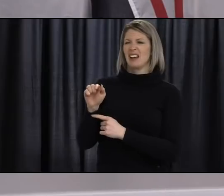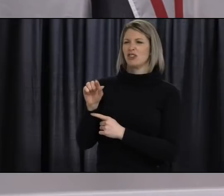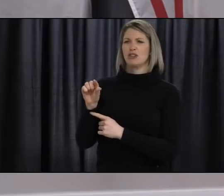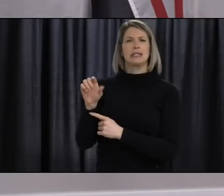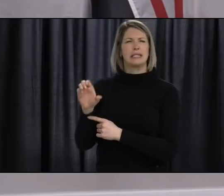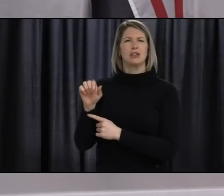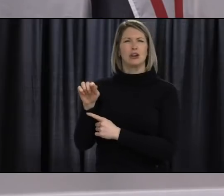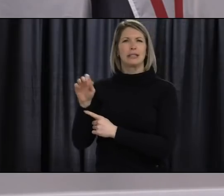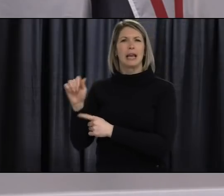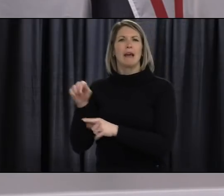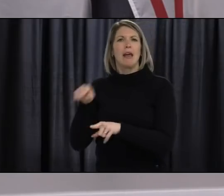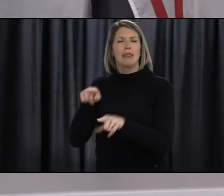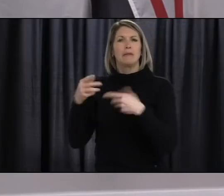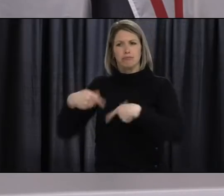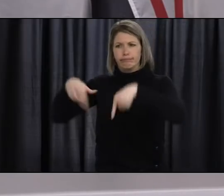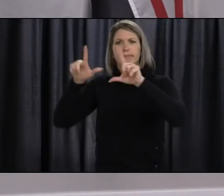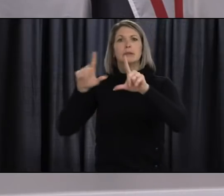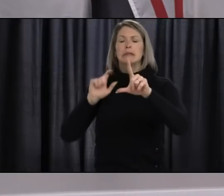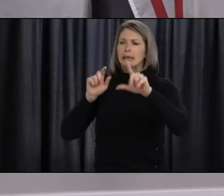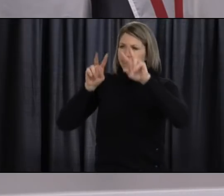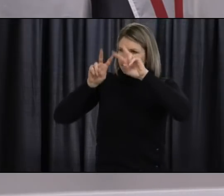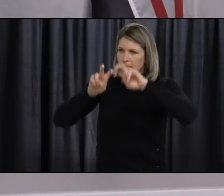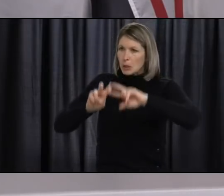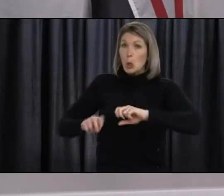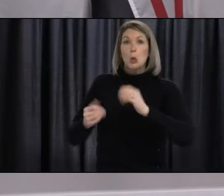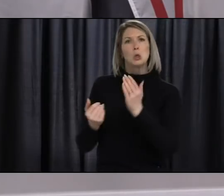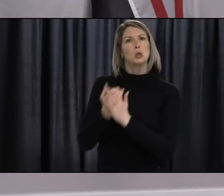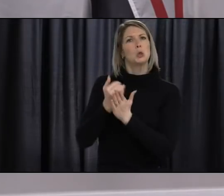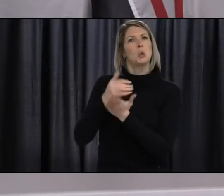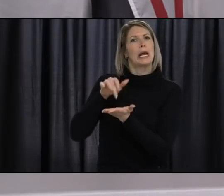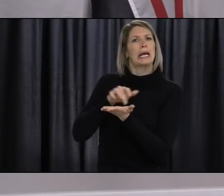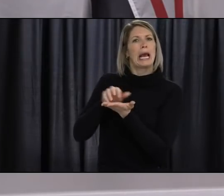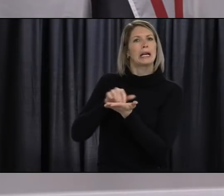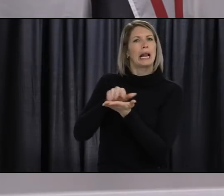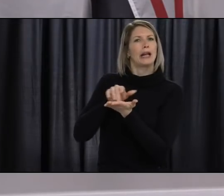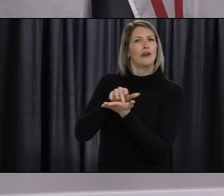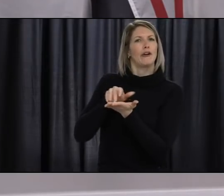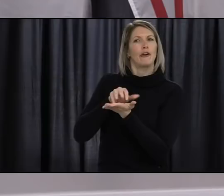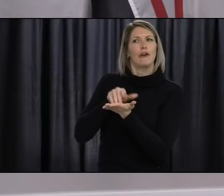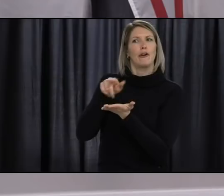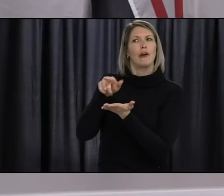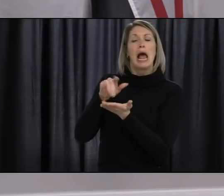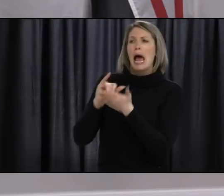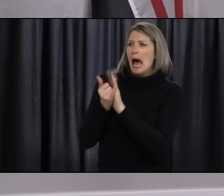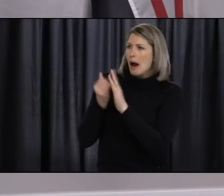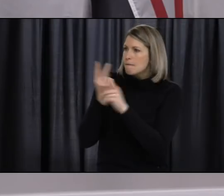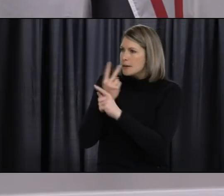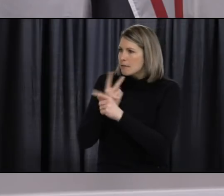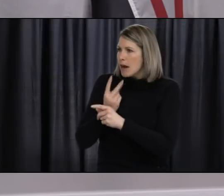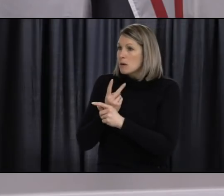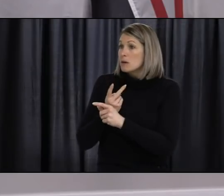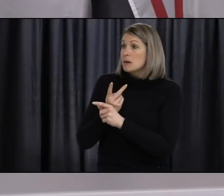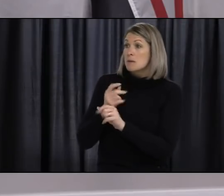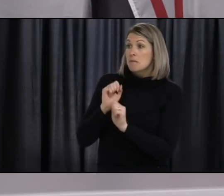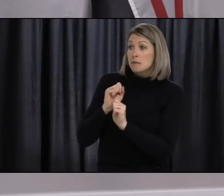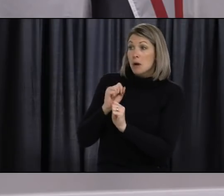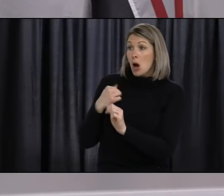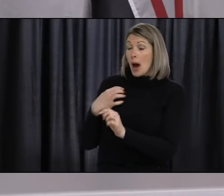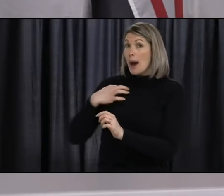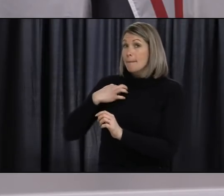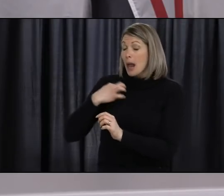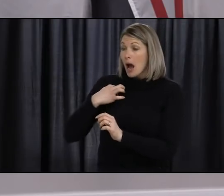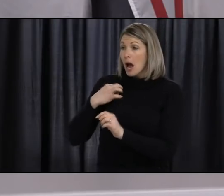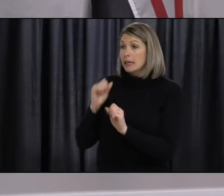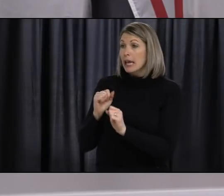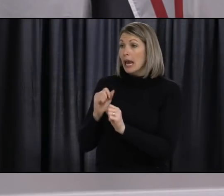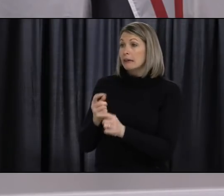and that is where business can go and calculate what the wage subsidy will cover. Applications will be open for on